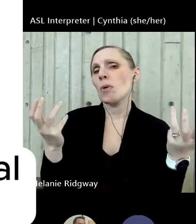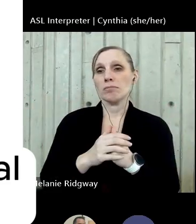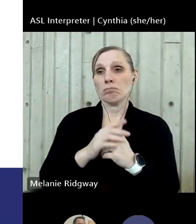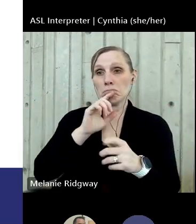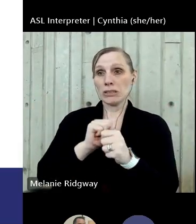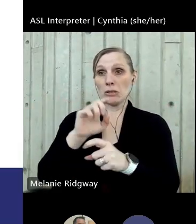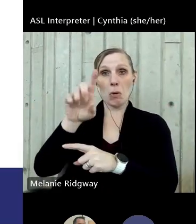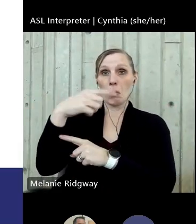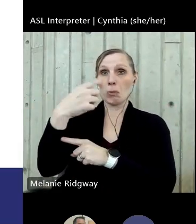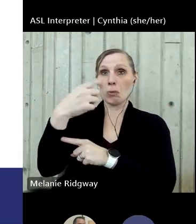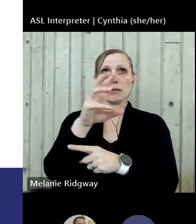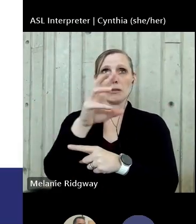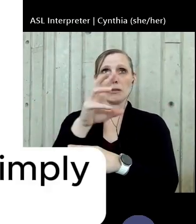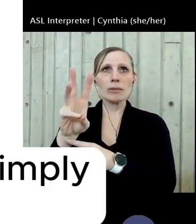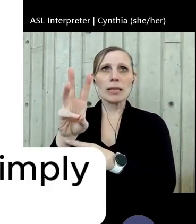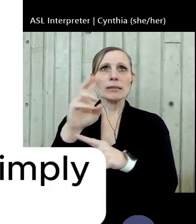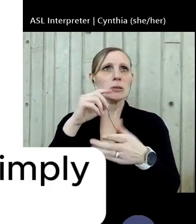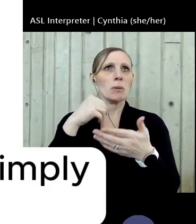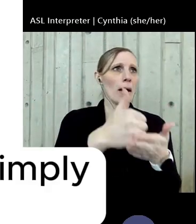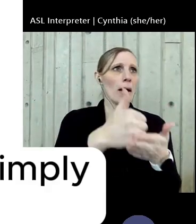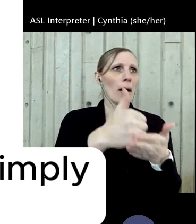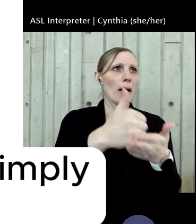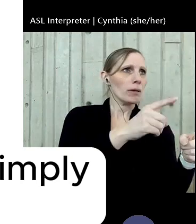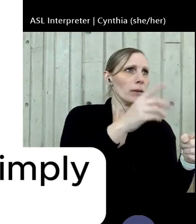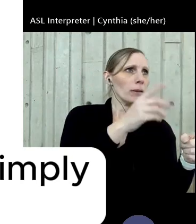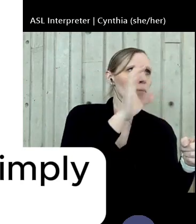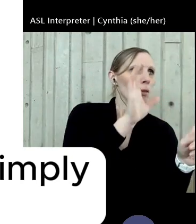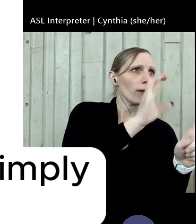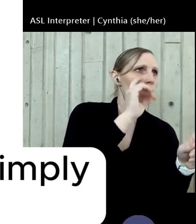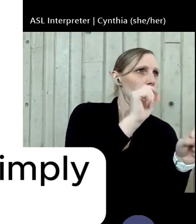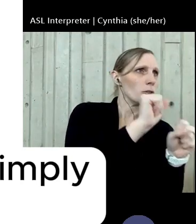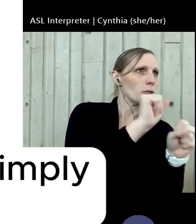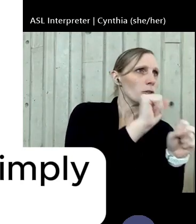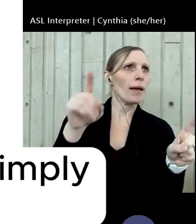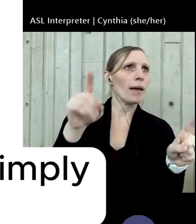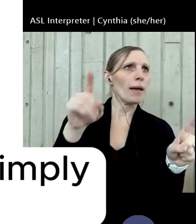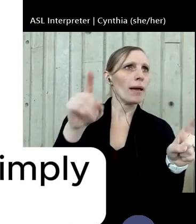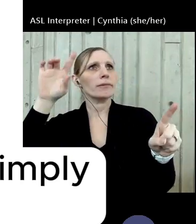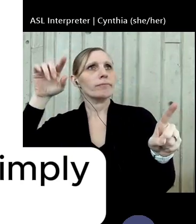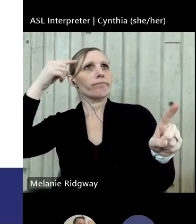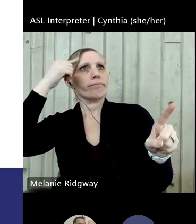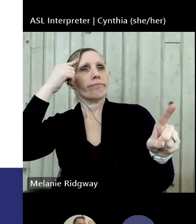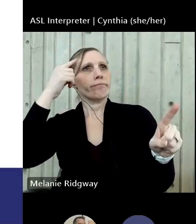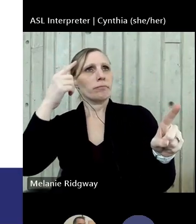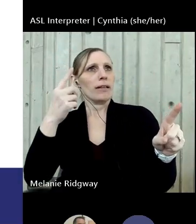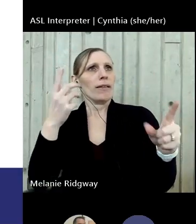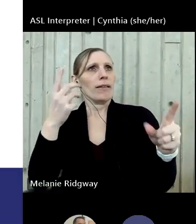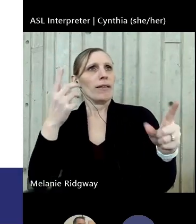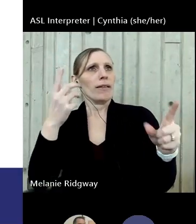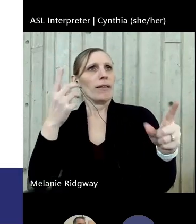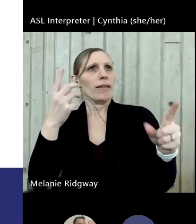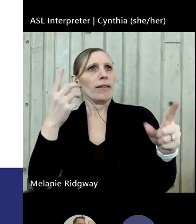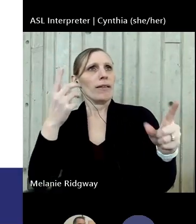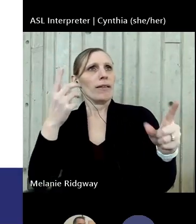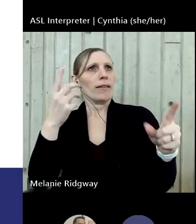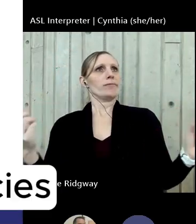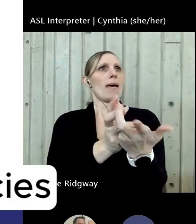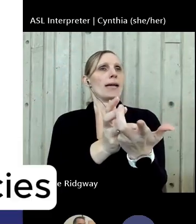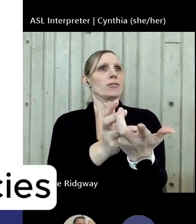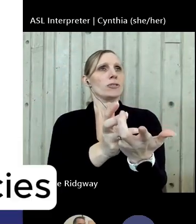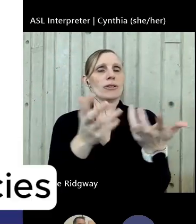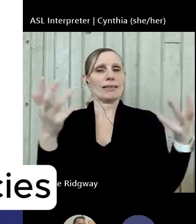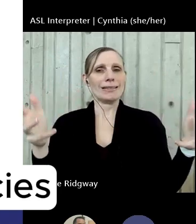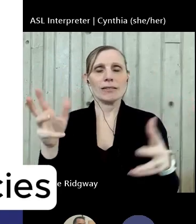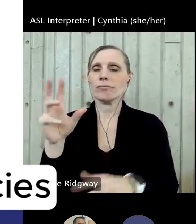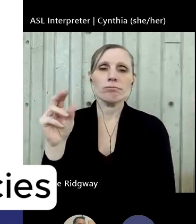tool. My Job Match goes beyond just simply matching job seekers and employers. We